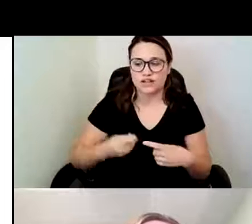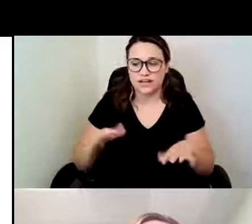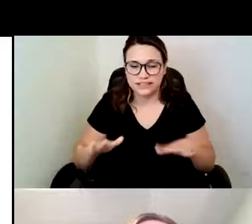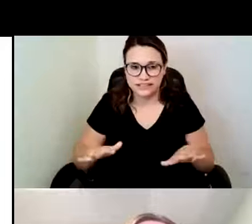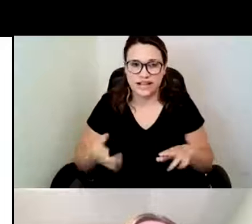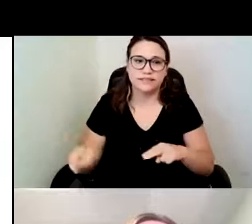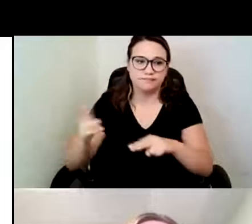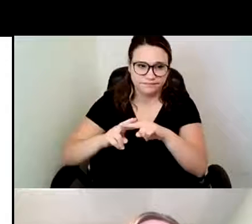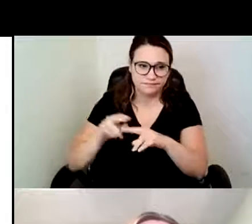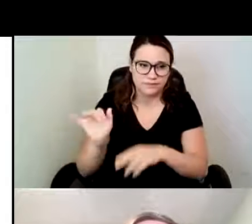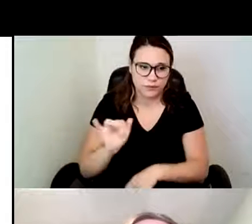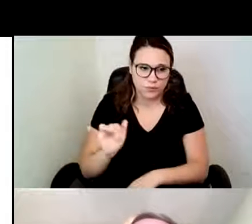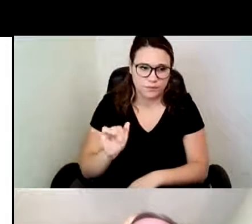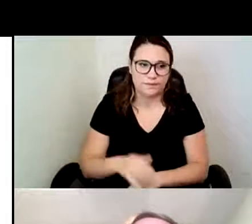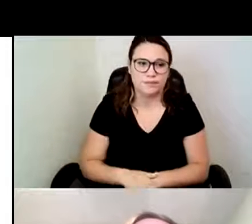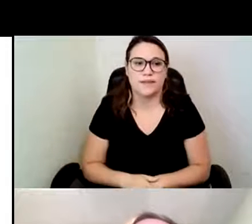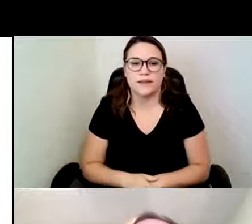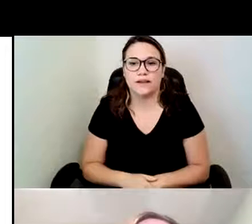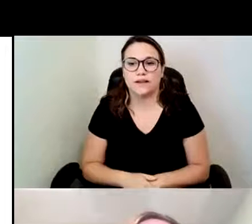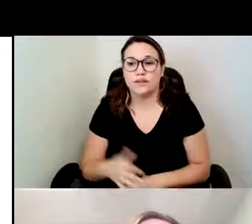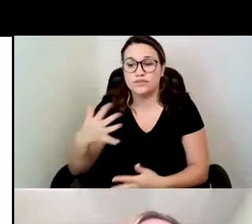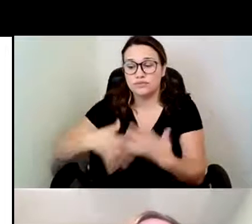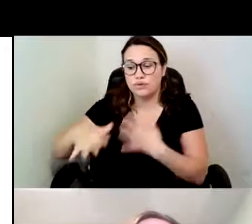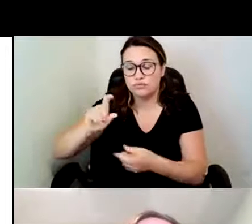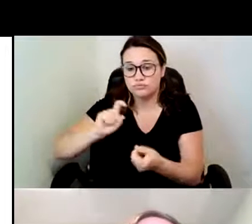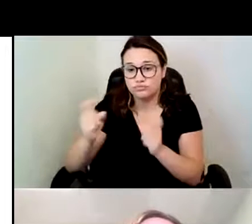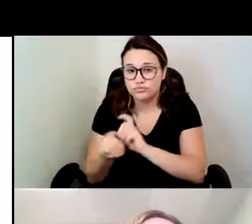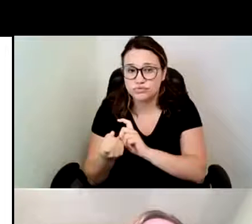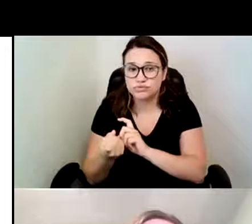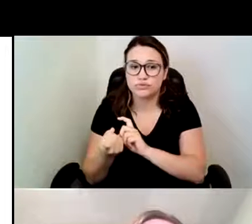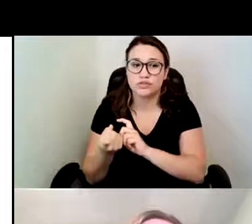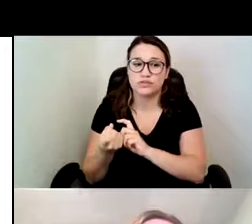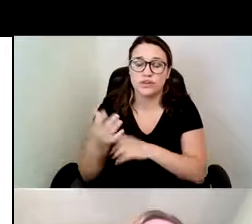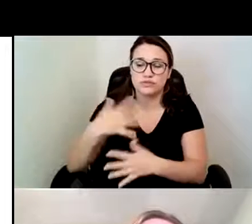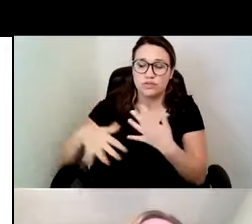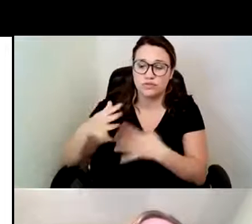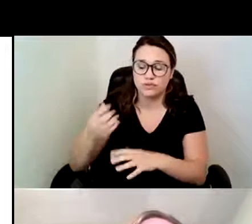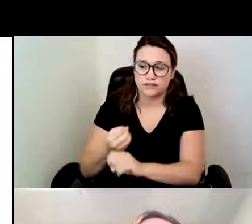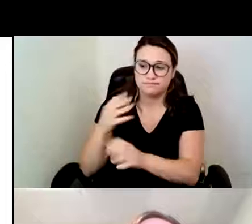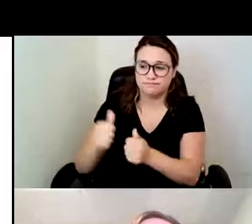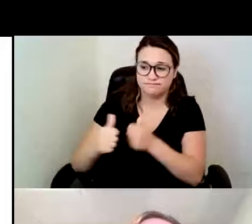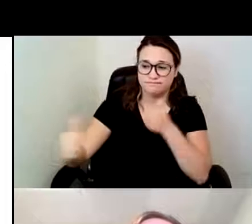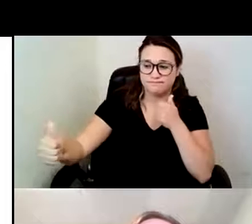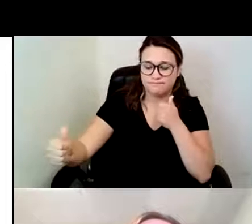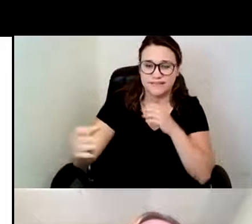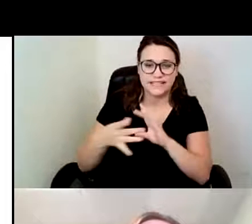Social changes. Maybe we become less active or socially disconnected from family and